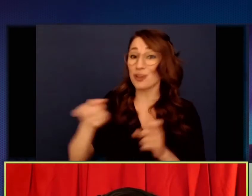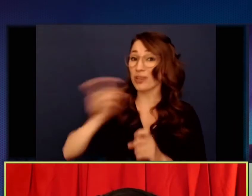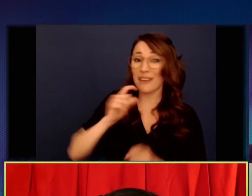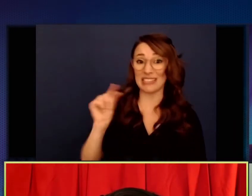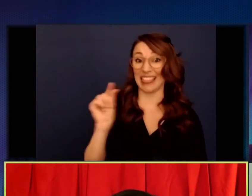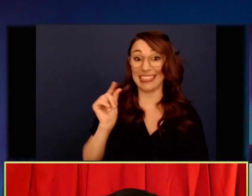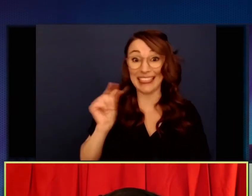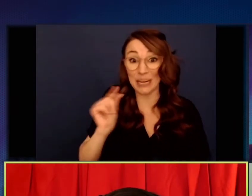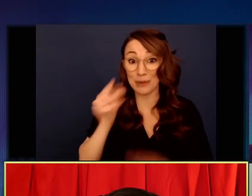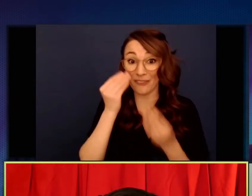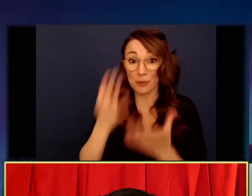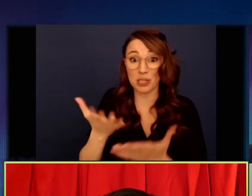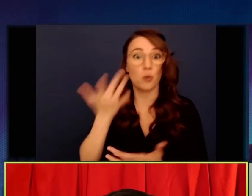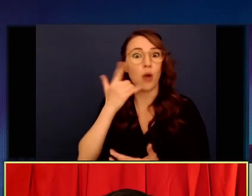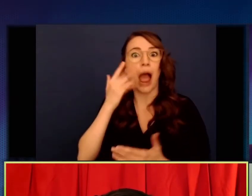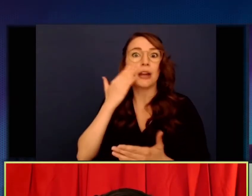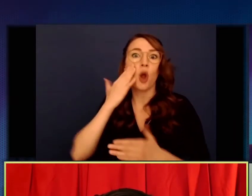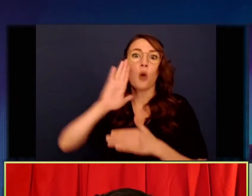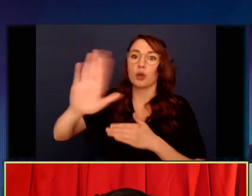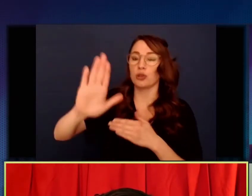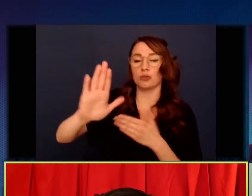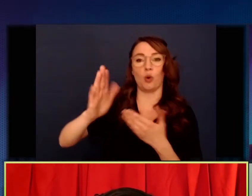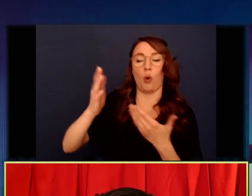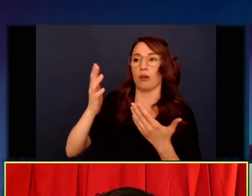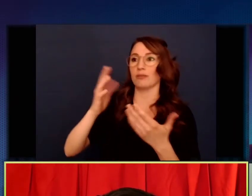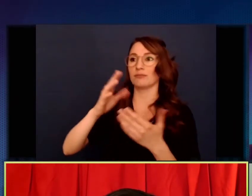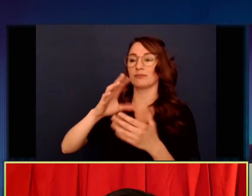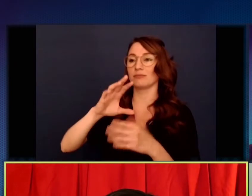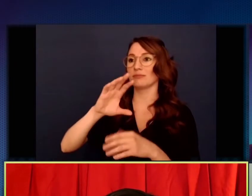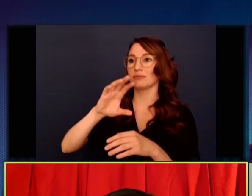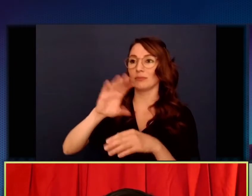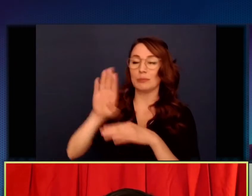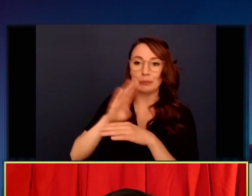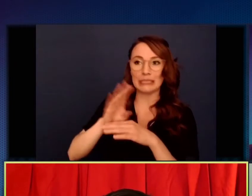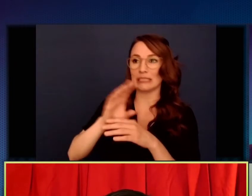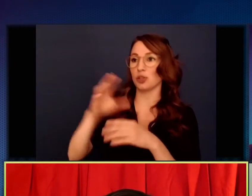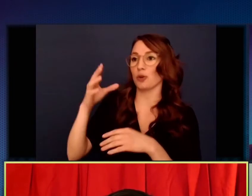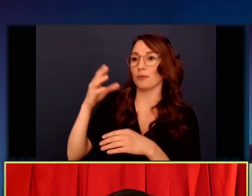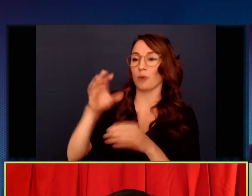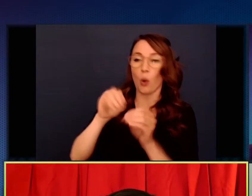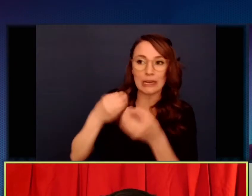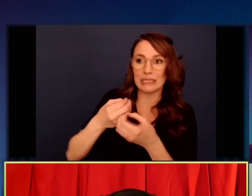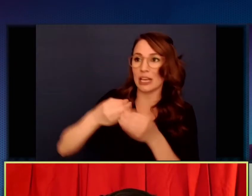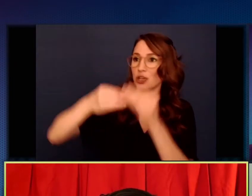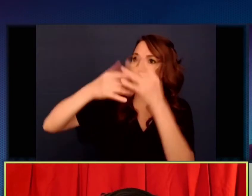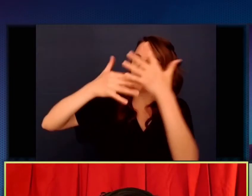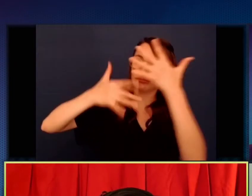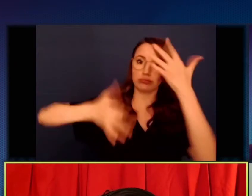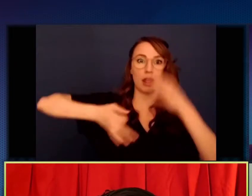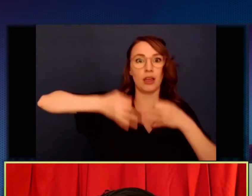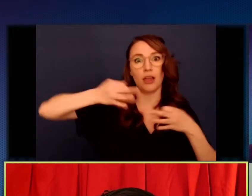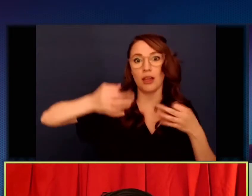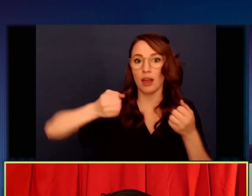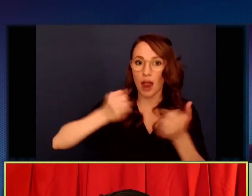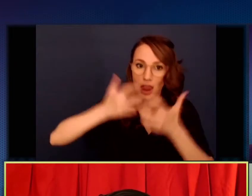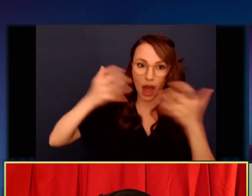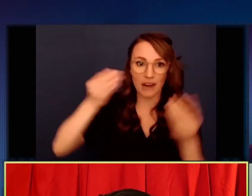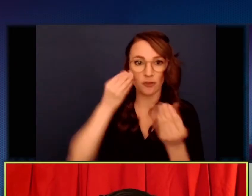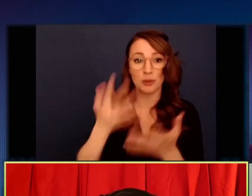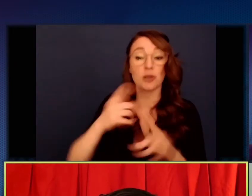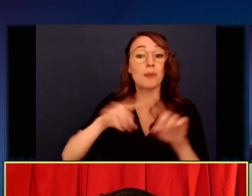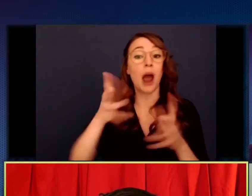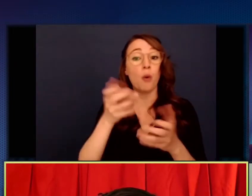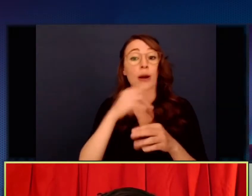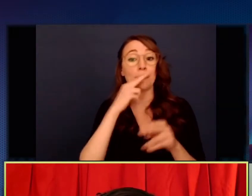mean, because it's vast about the Alice report, but we can find out more information about it. And I want you to make sure to mention the website again for United